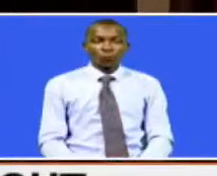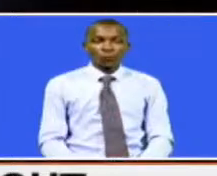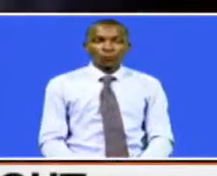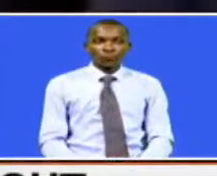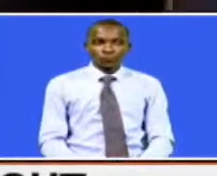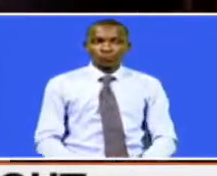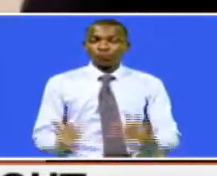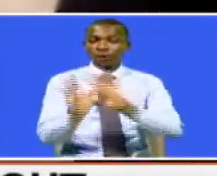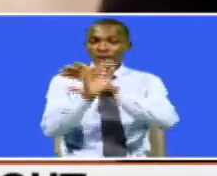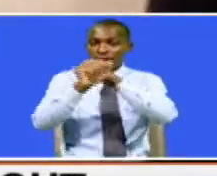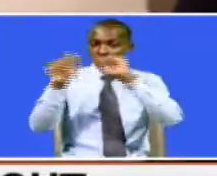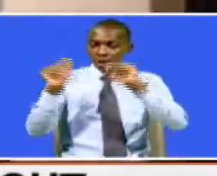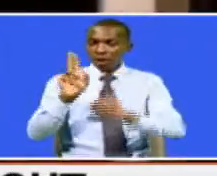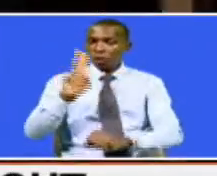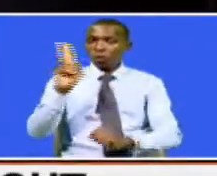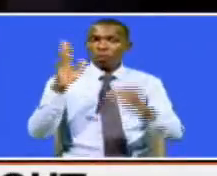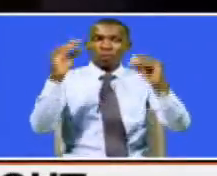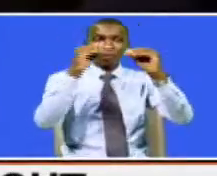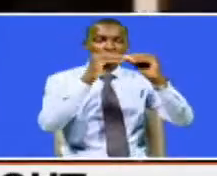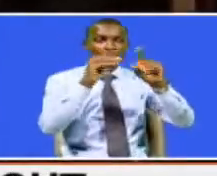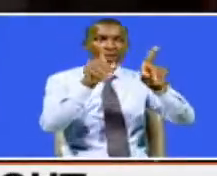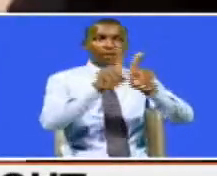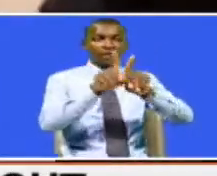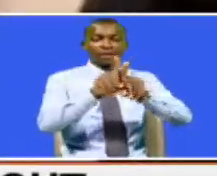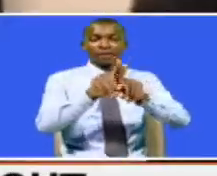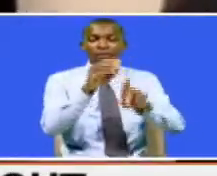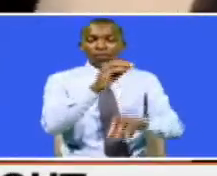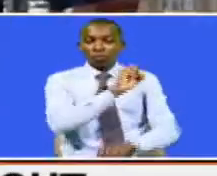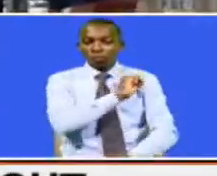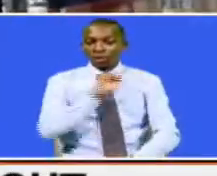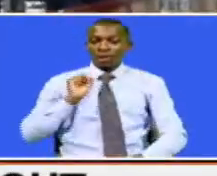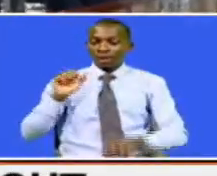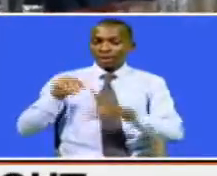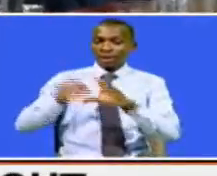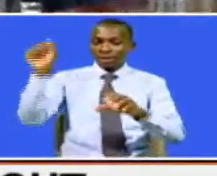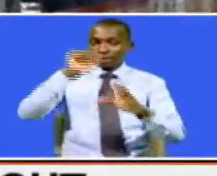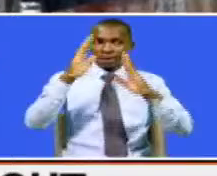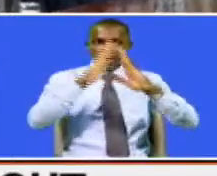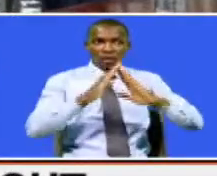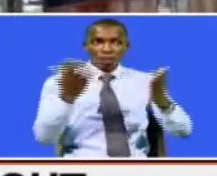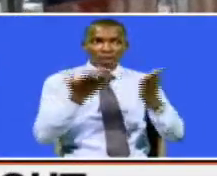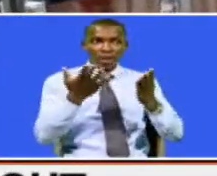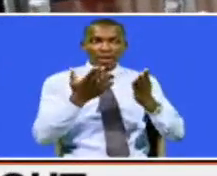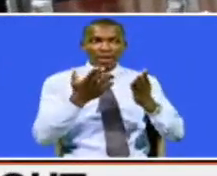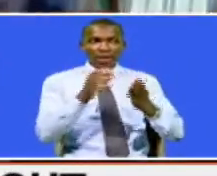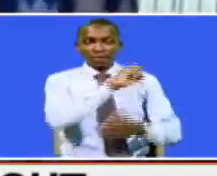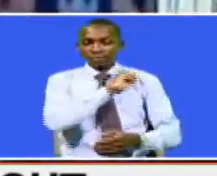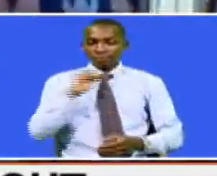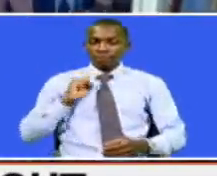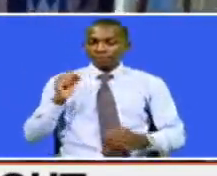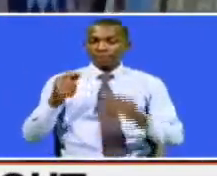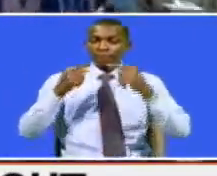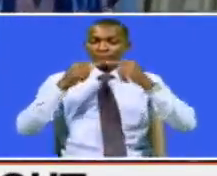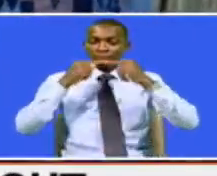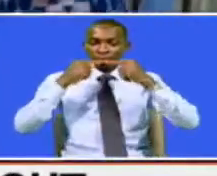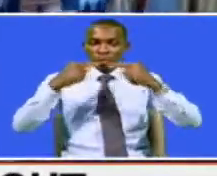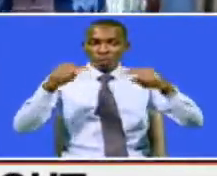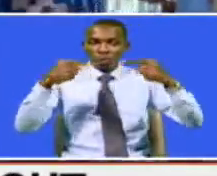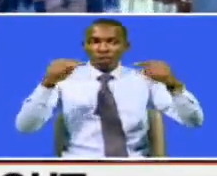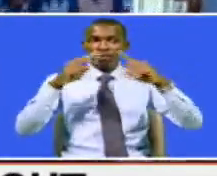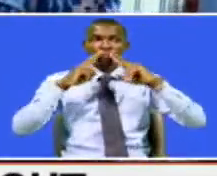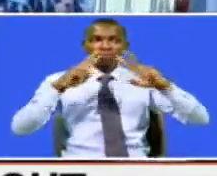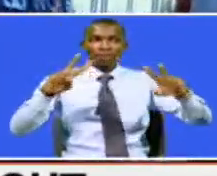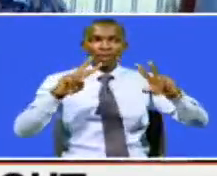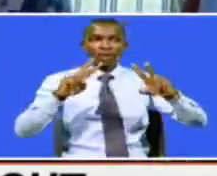Similarly, President Uhuru Kenyatta met with the delegation at State House, where the senator made a case for continued peace. Kenyatta, on